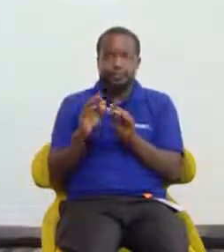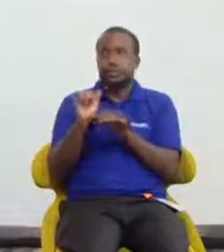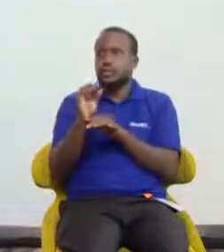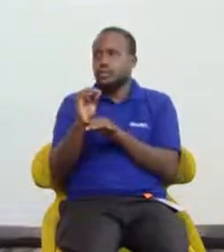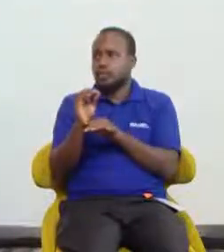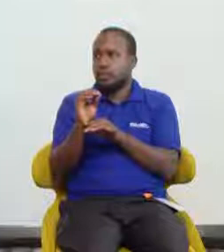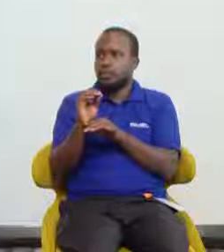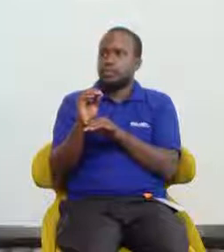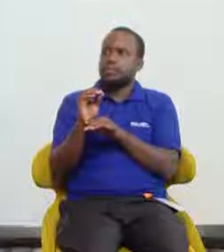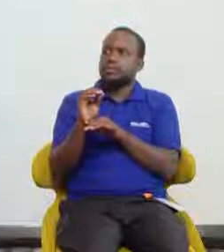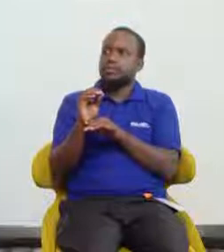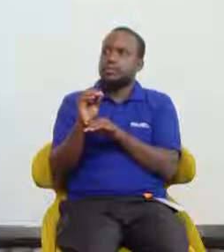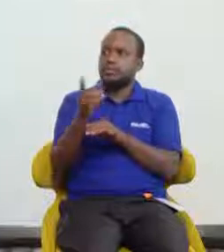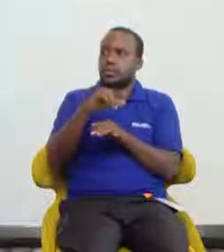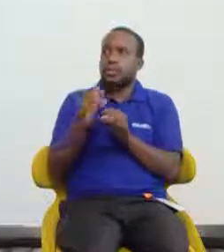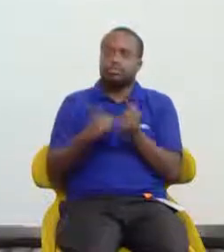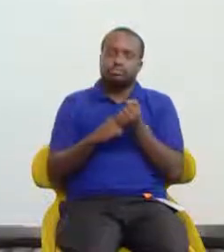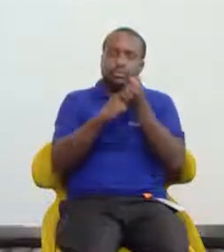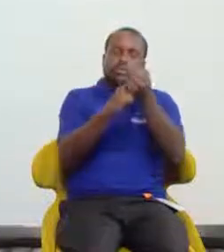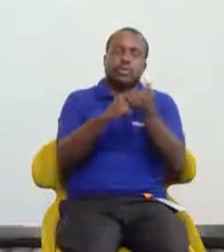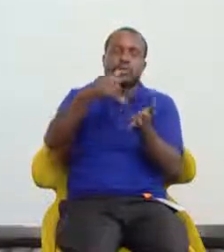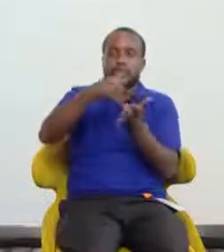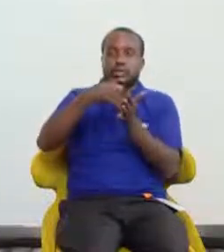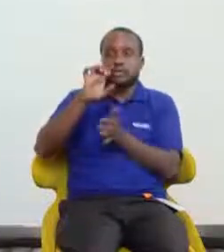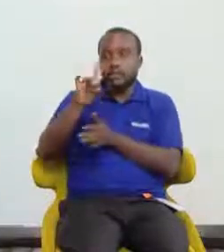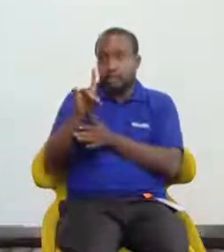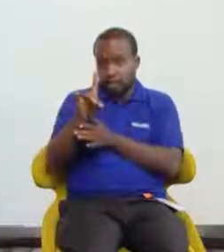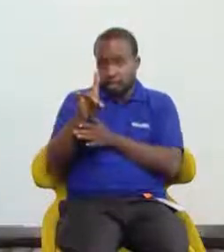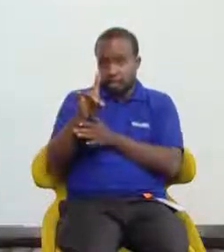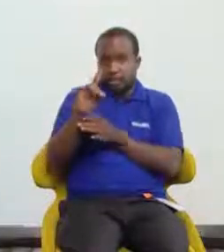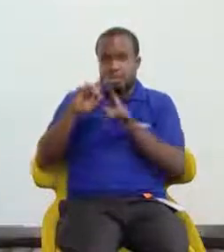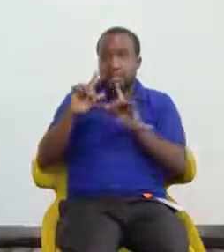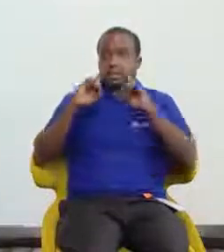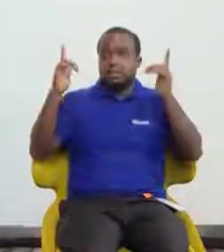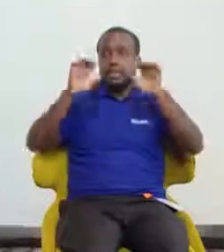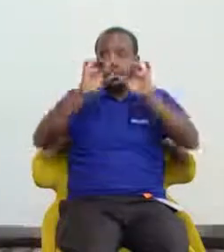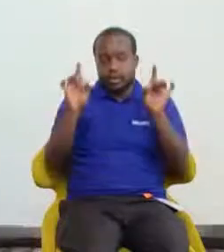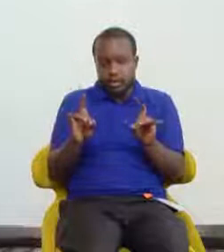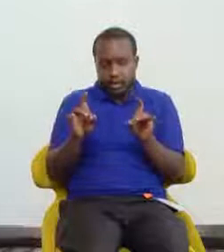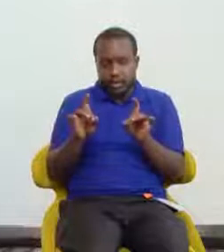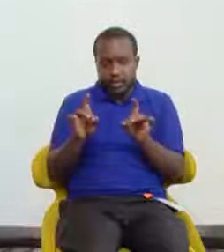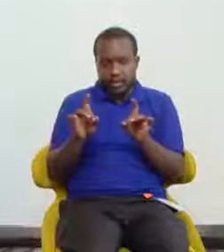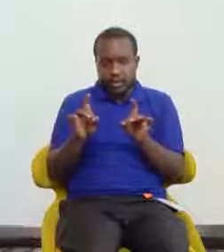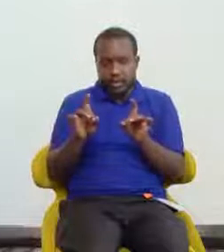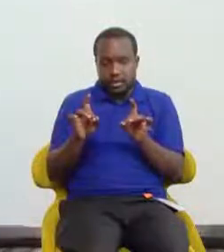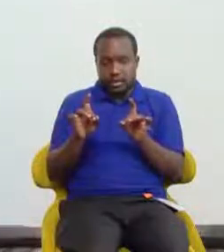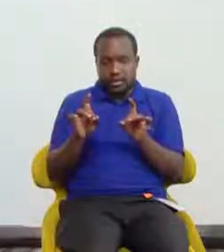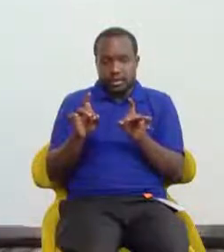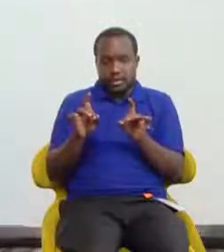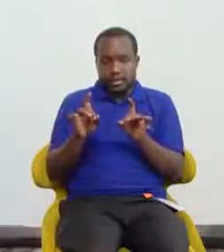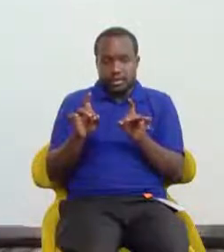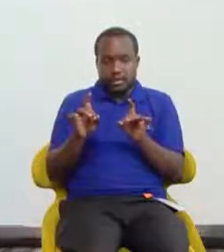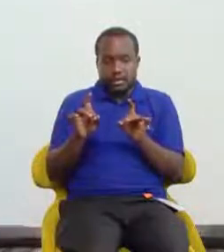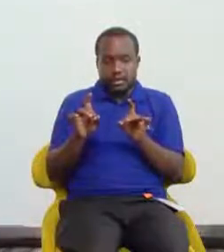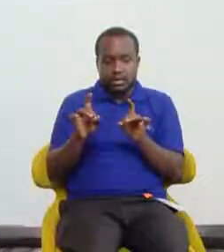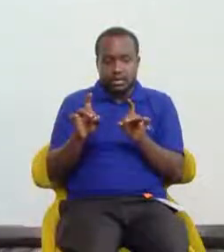are proud inclusive education, the grandmother of all questions, I guess feminists will challenge me on that, let me add